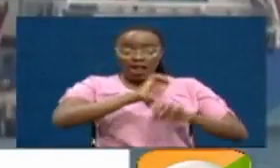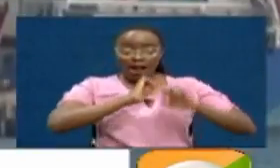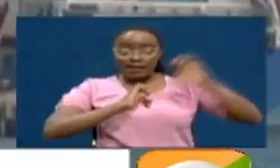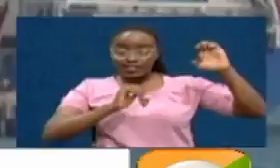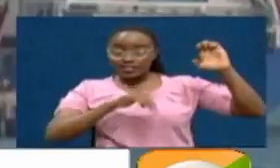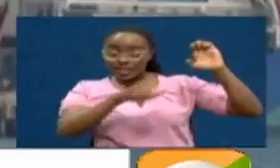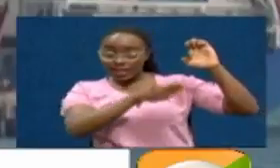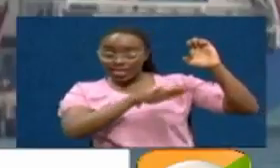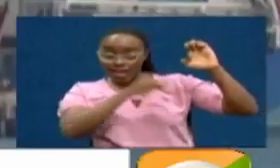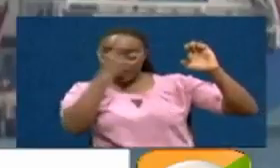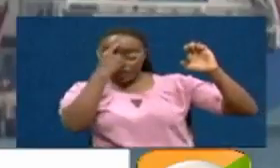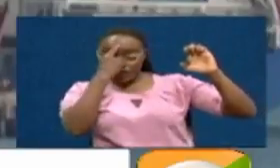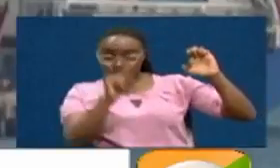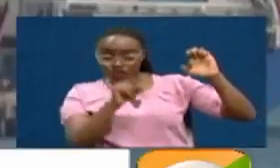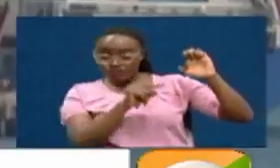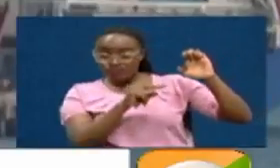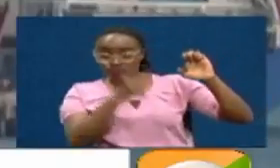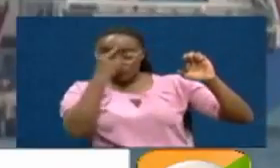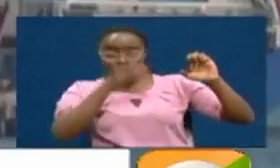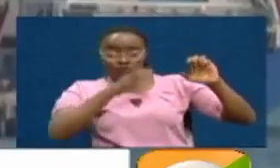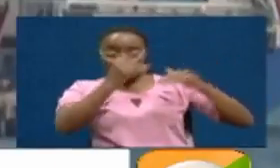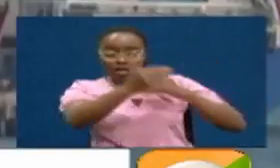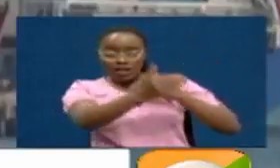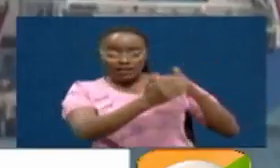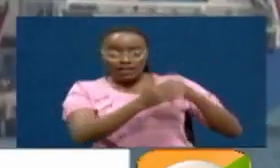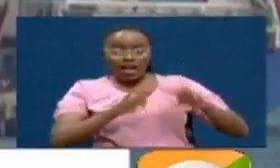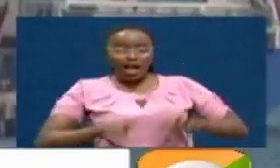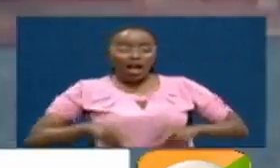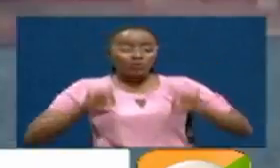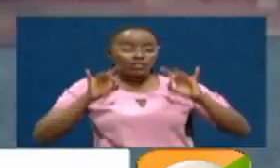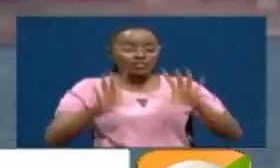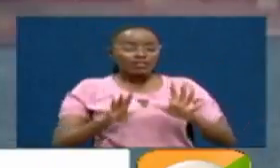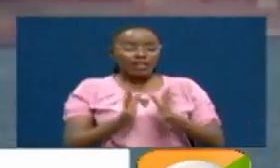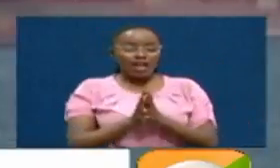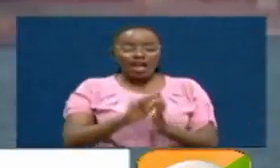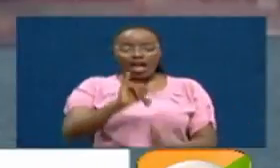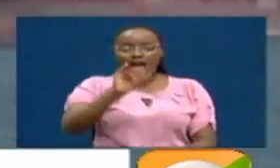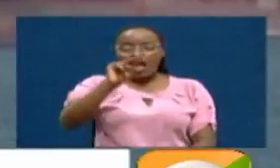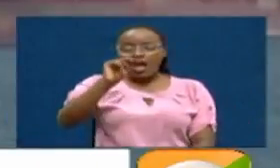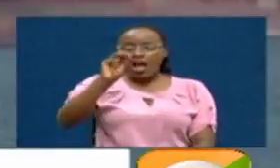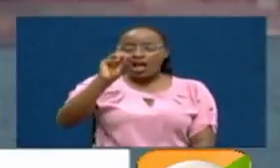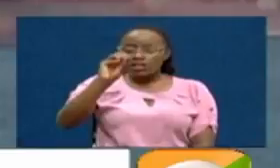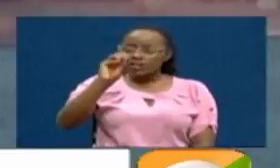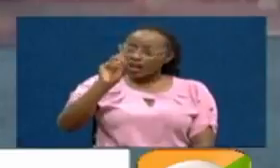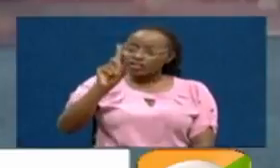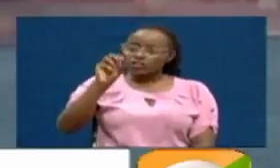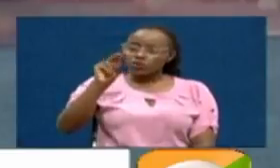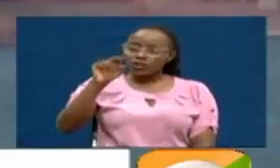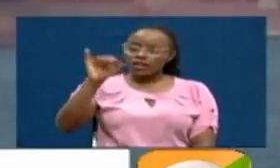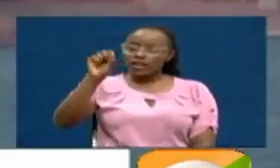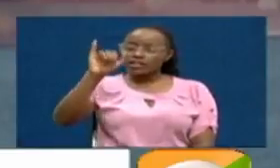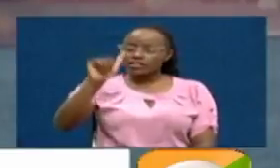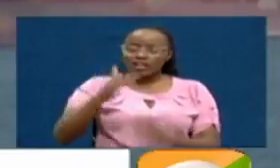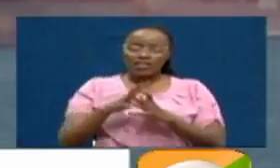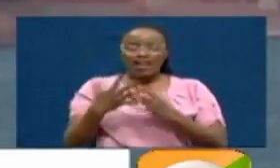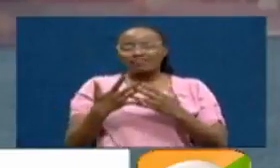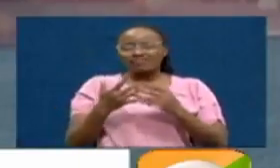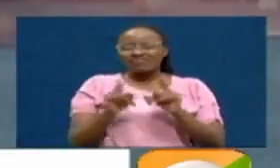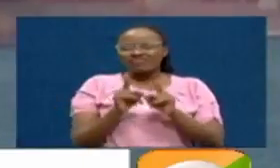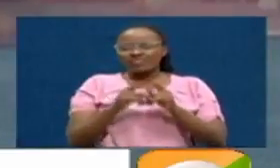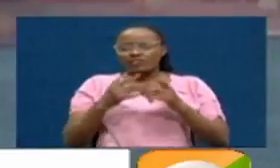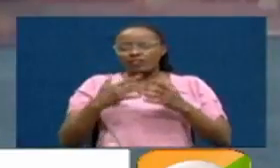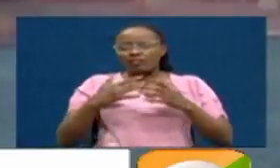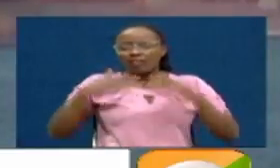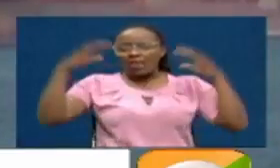the Indian Ocean, especially parts closer to Australia and Indonesia, are colder than usual, pushing the rain-bearing